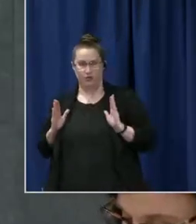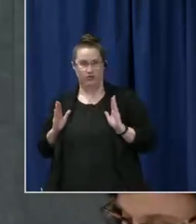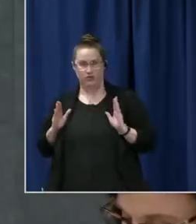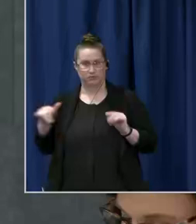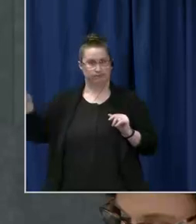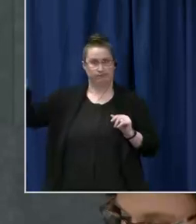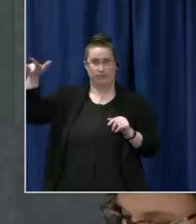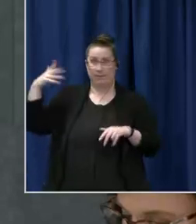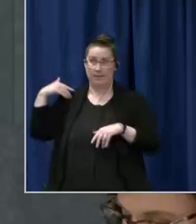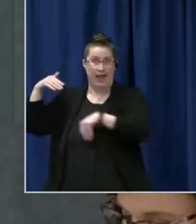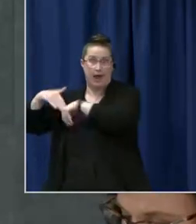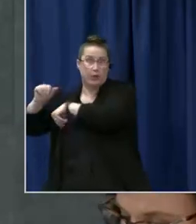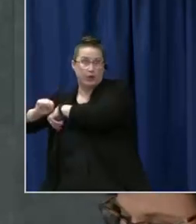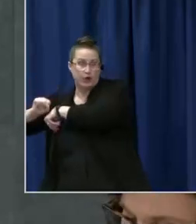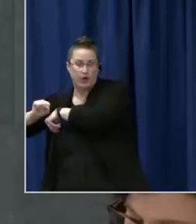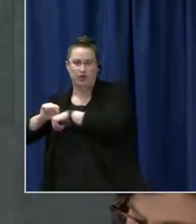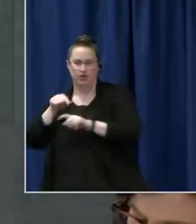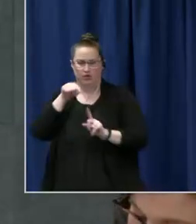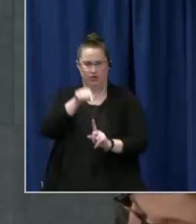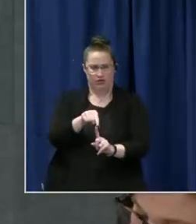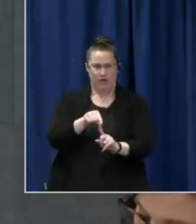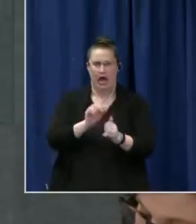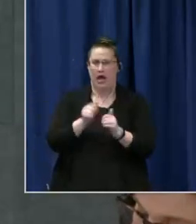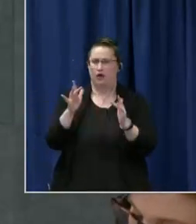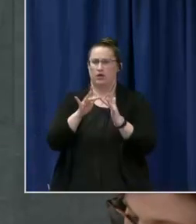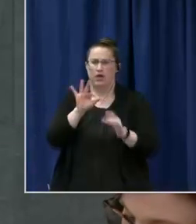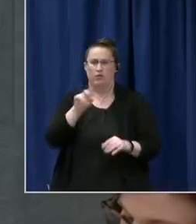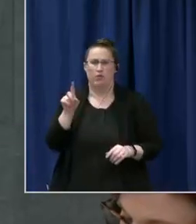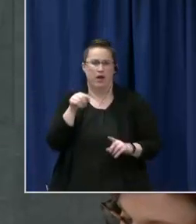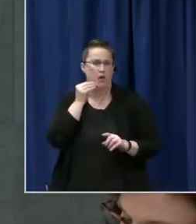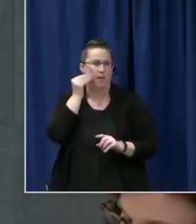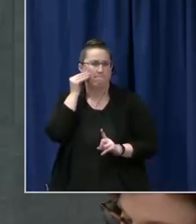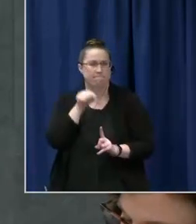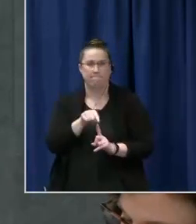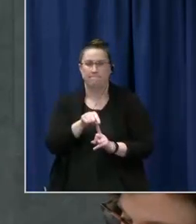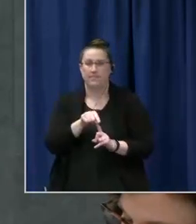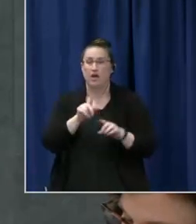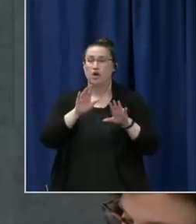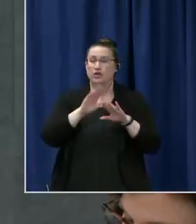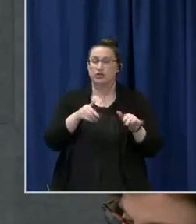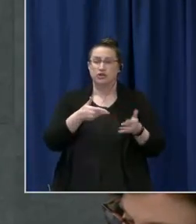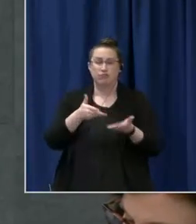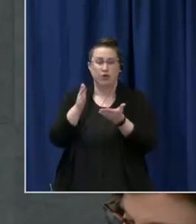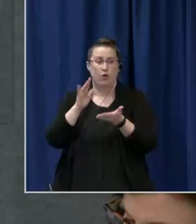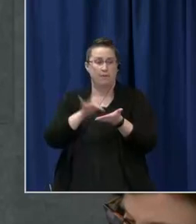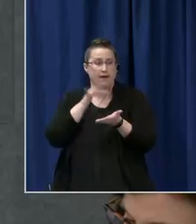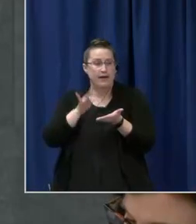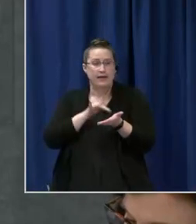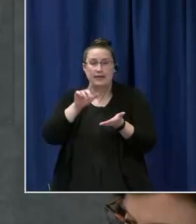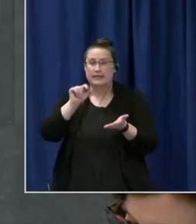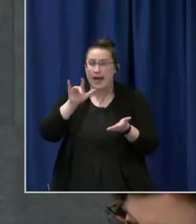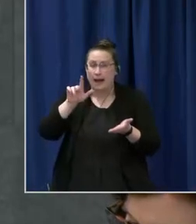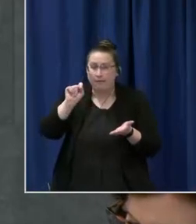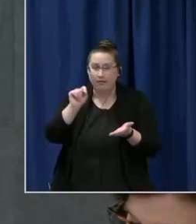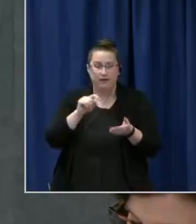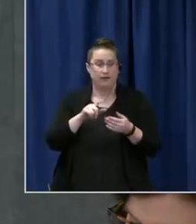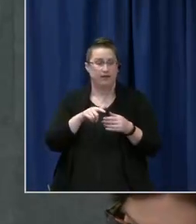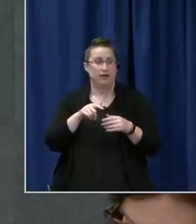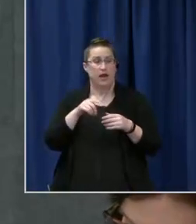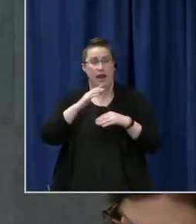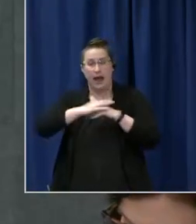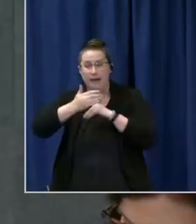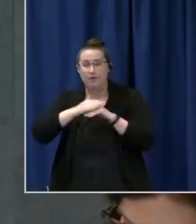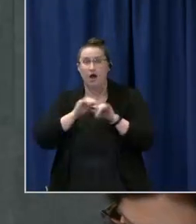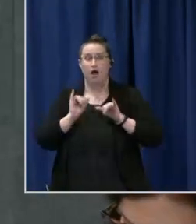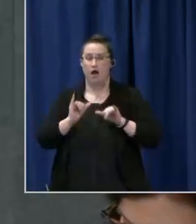else, we now have a challenge with reaching 911. And with children taking home tablets and laptops through school systems, we actually